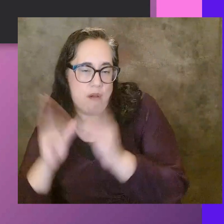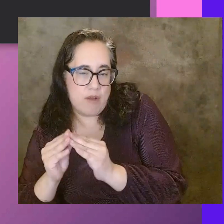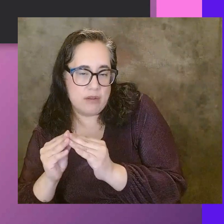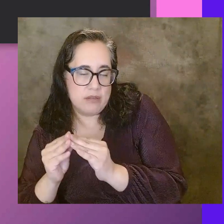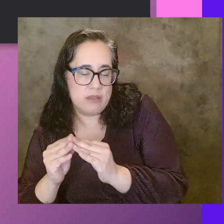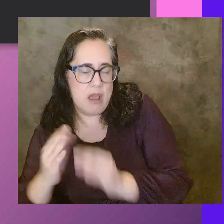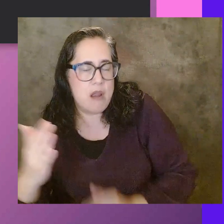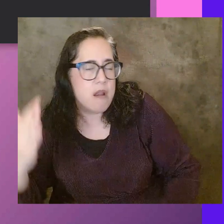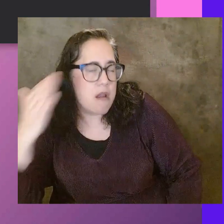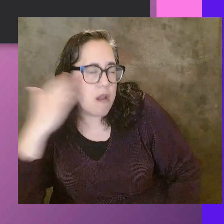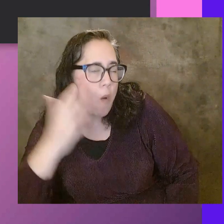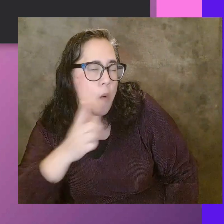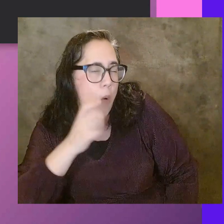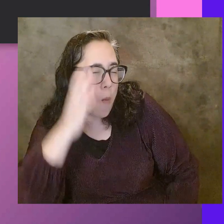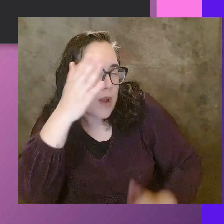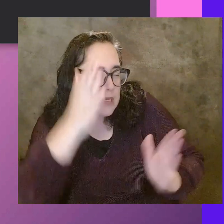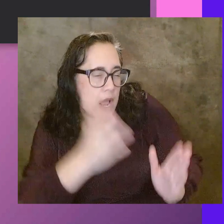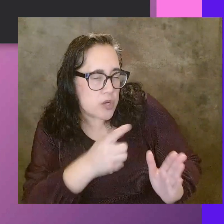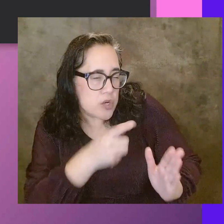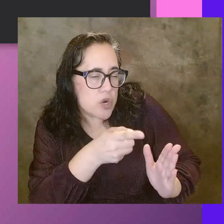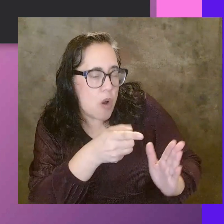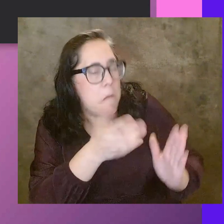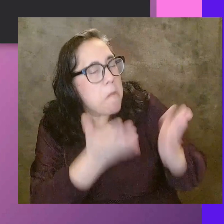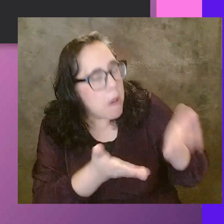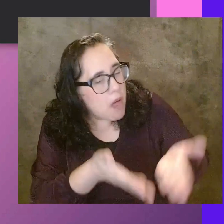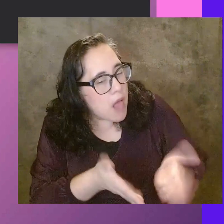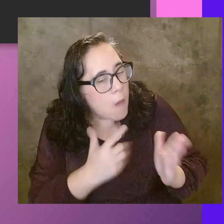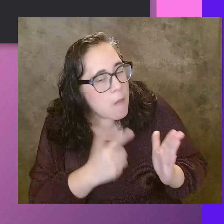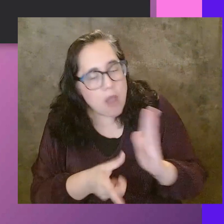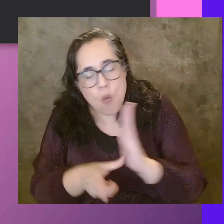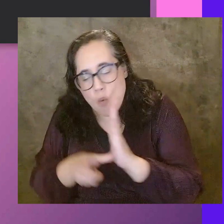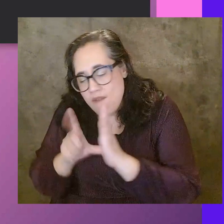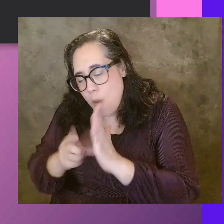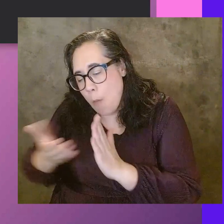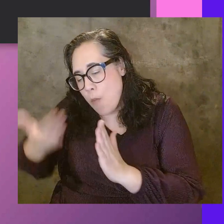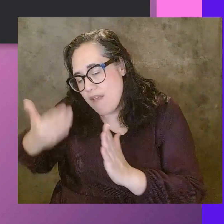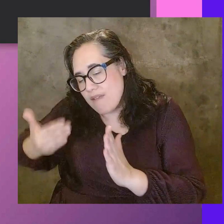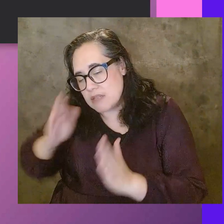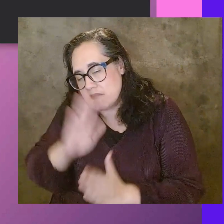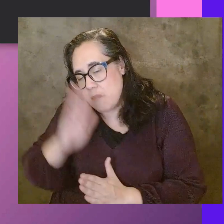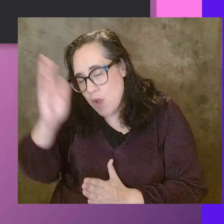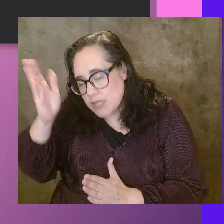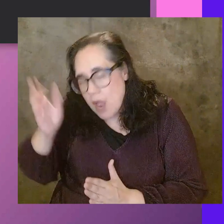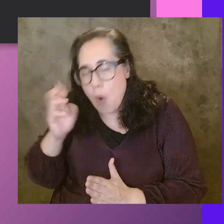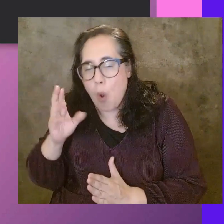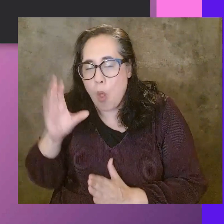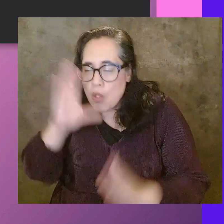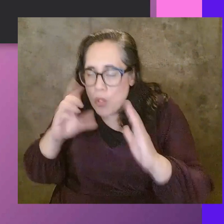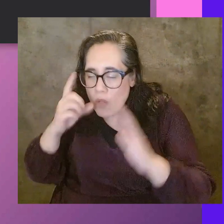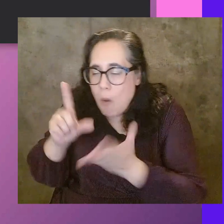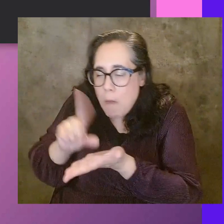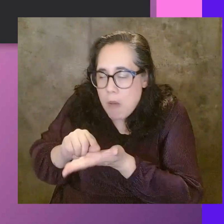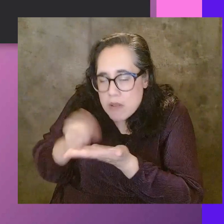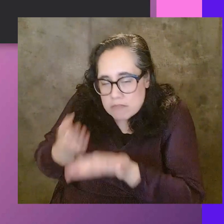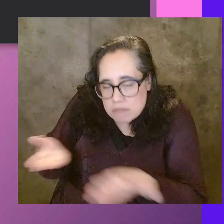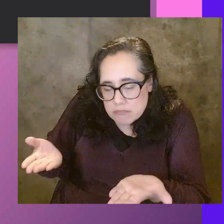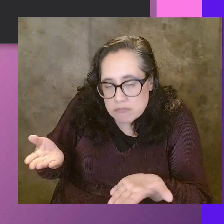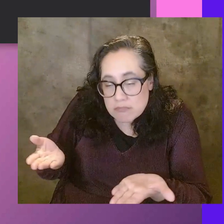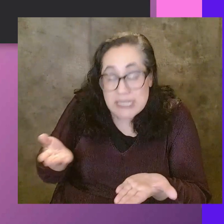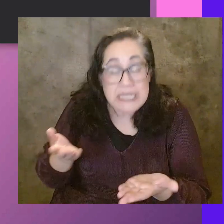conference. Knowing who the presenters are may allow me to review previous presentations or published